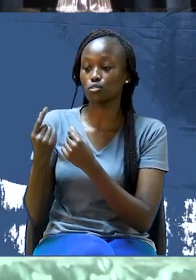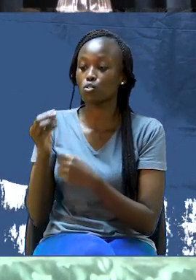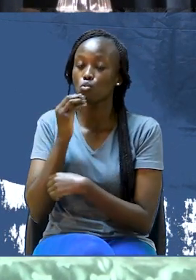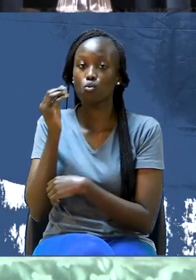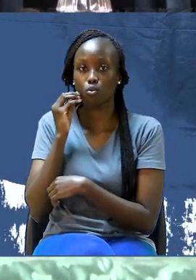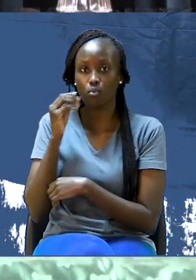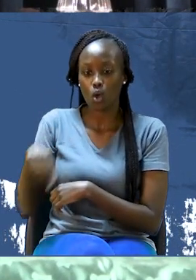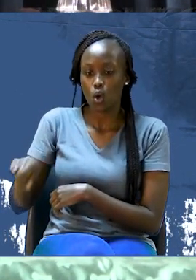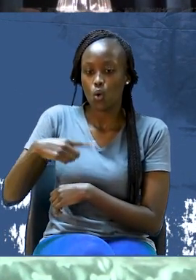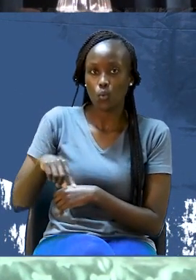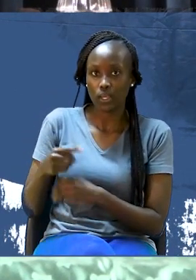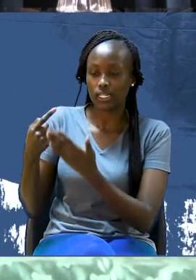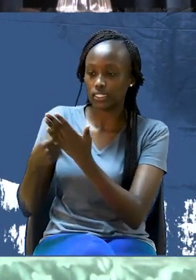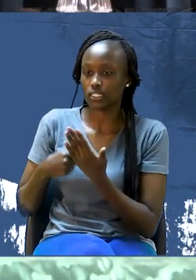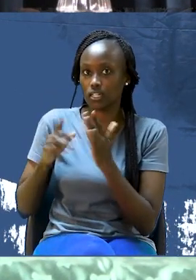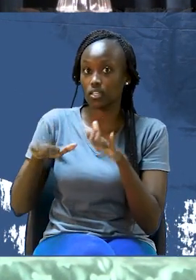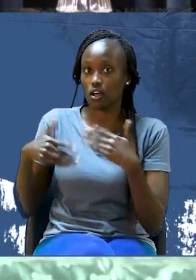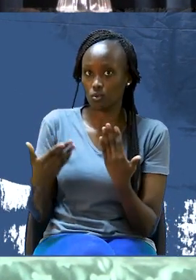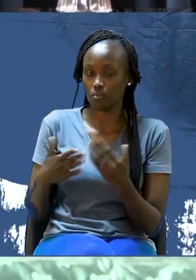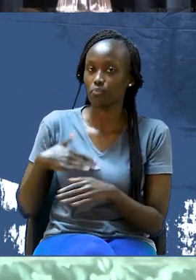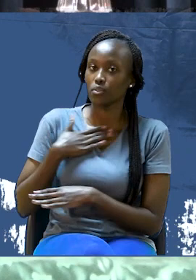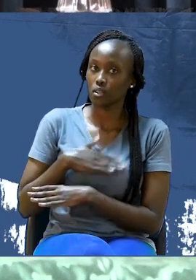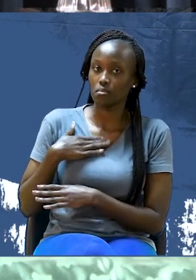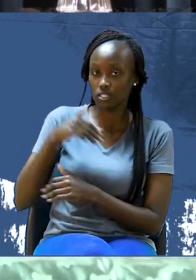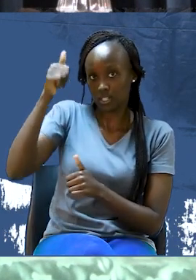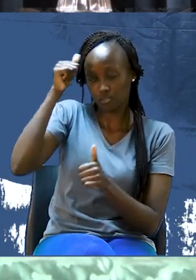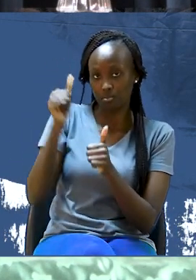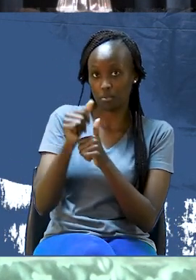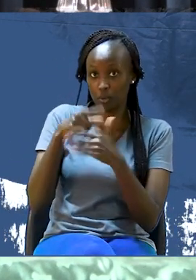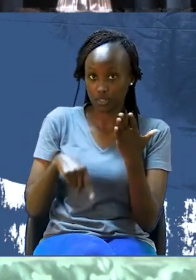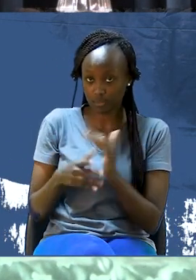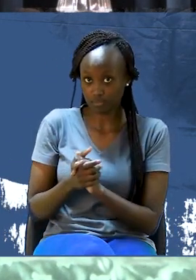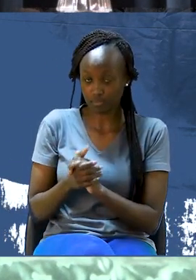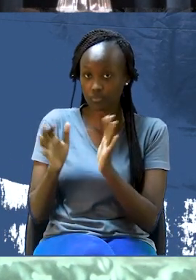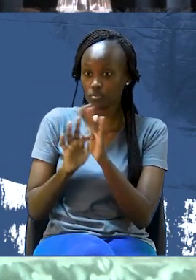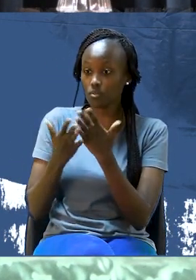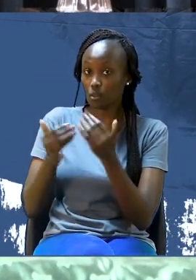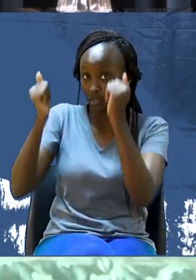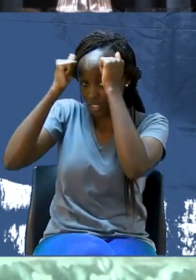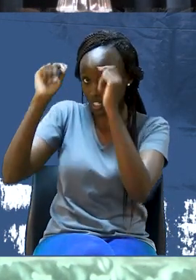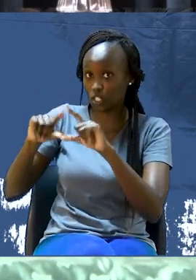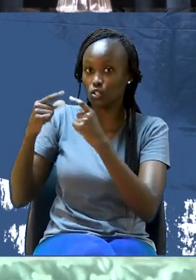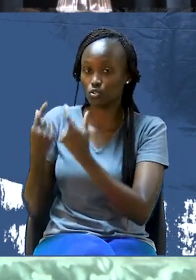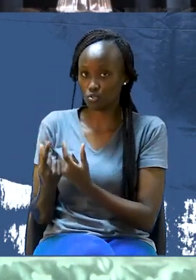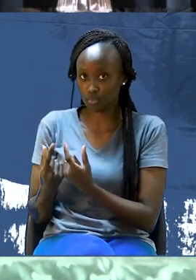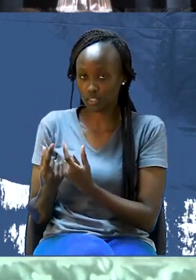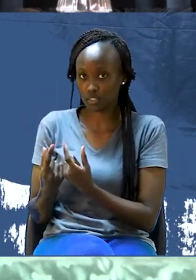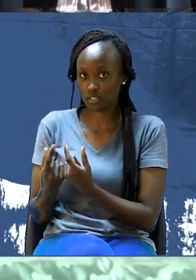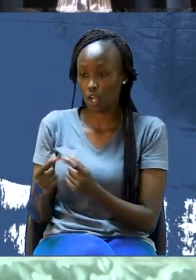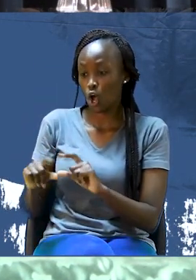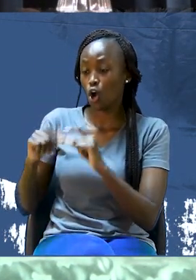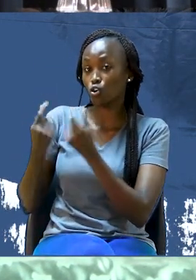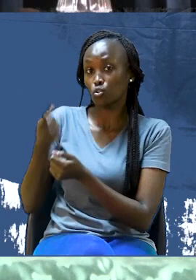how do we handle the discussion? Please let us remember that our Bible study groups are not